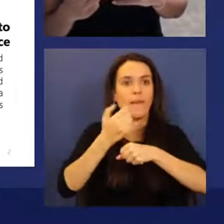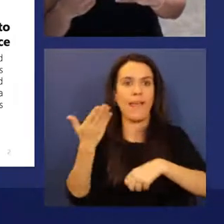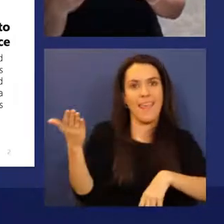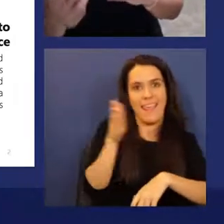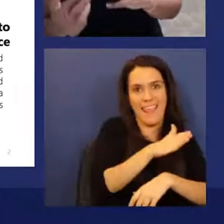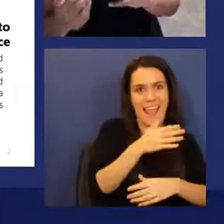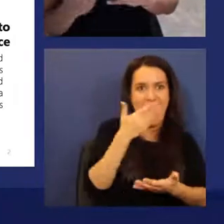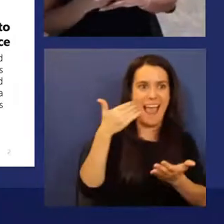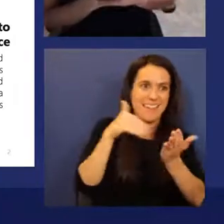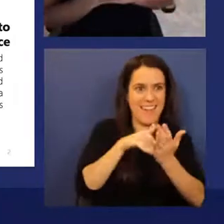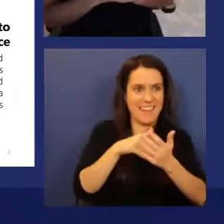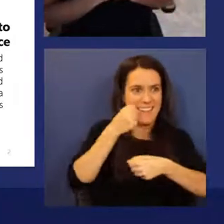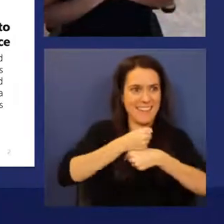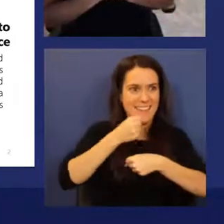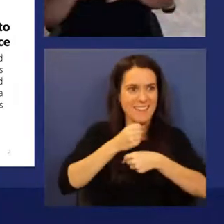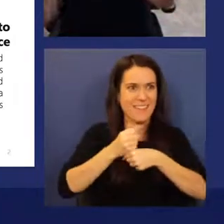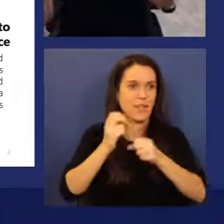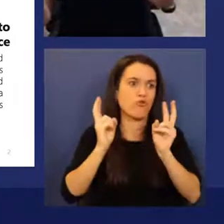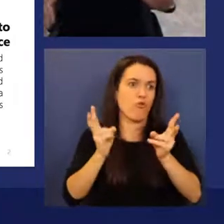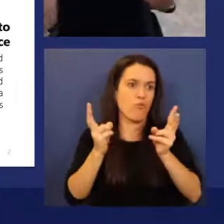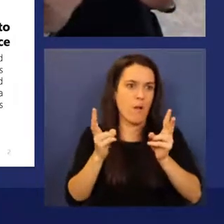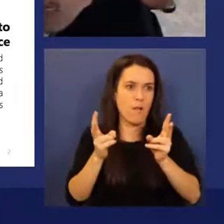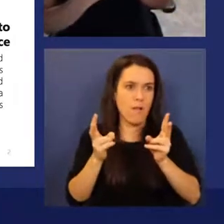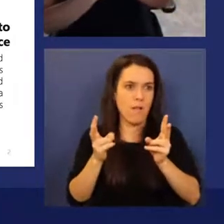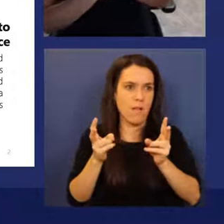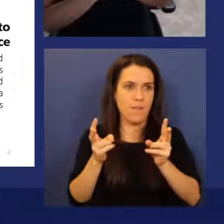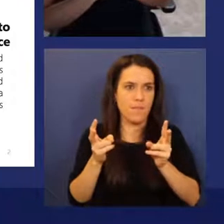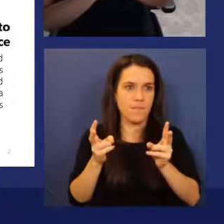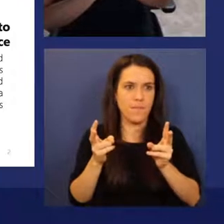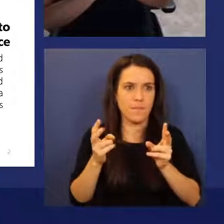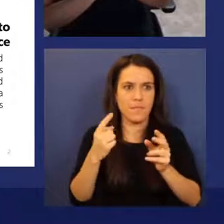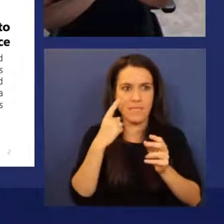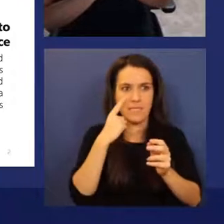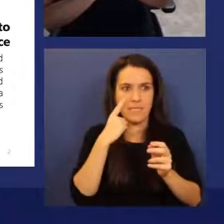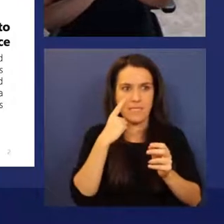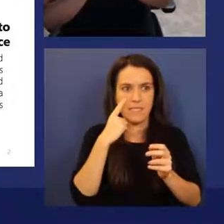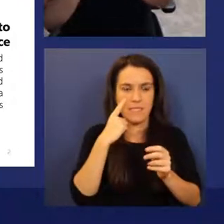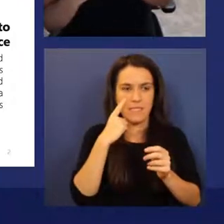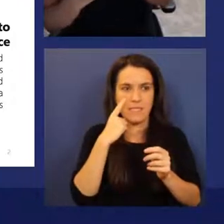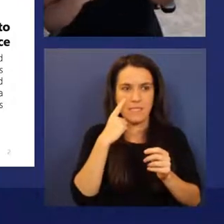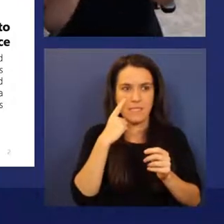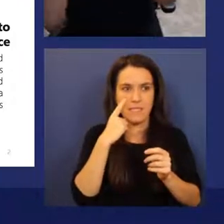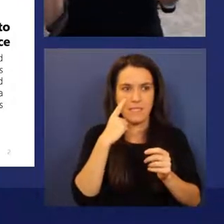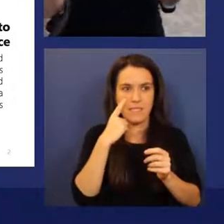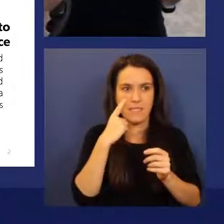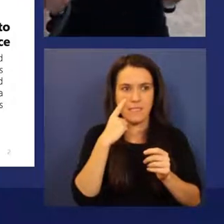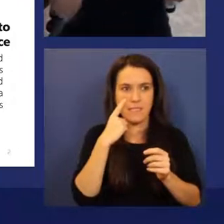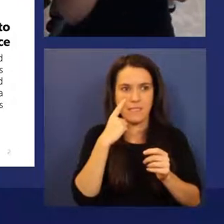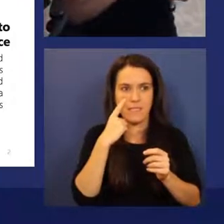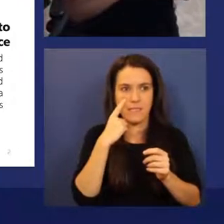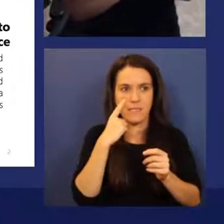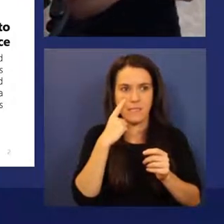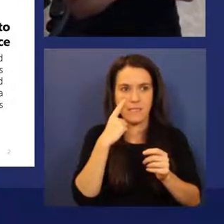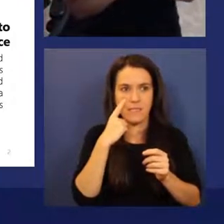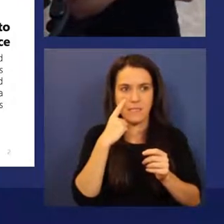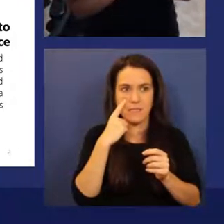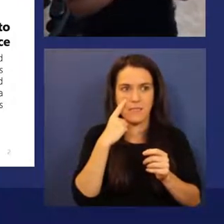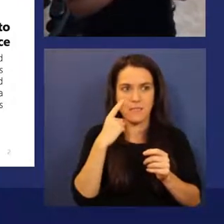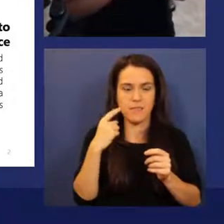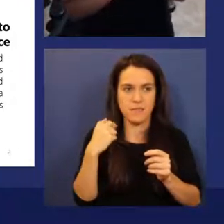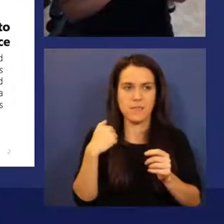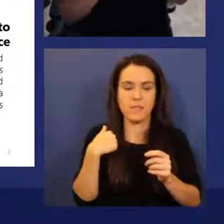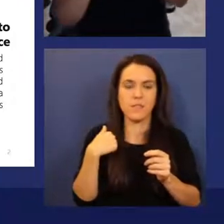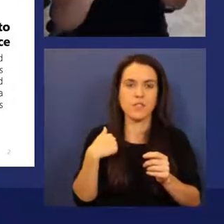safely and securely as well. So those are some of the areas where we started mixing the technology. We can actually look